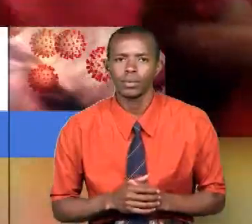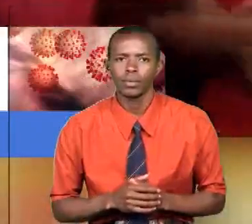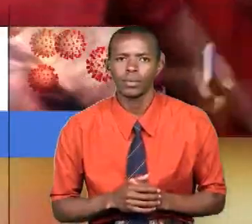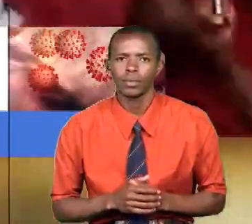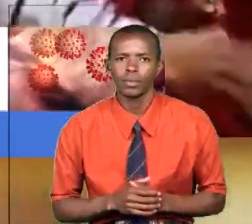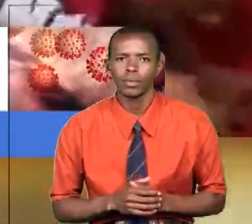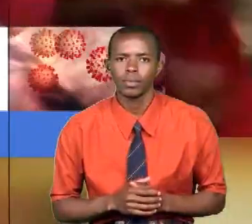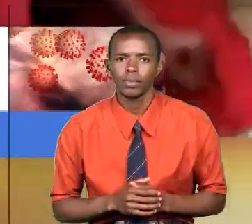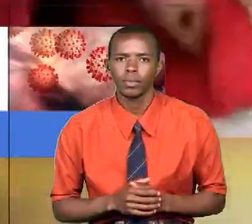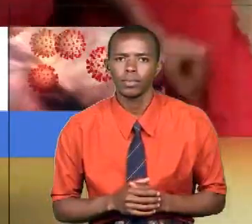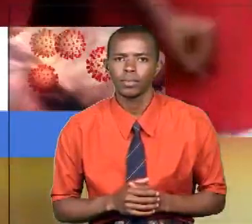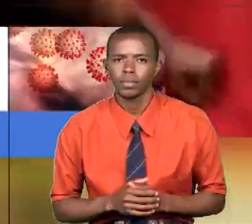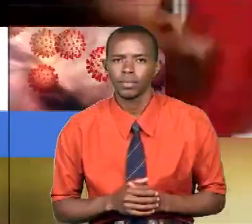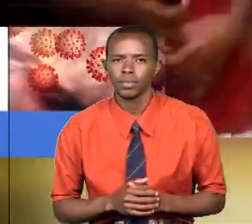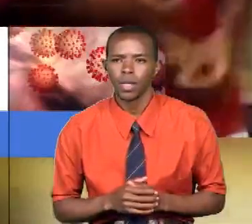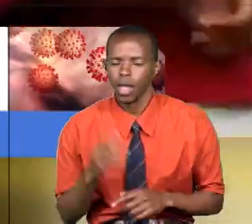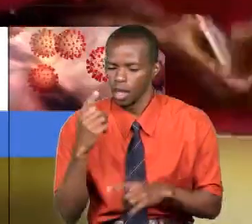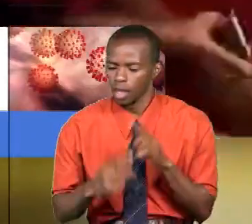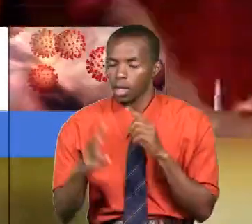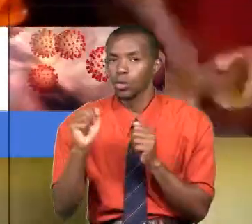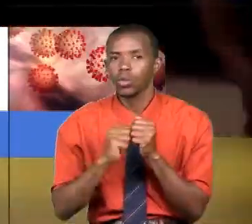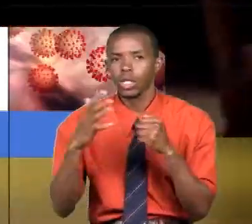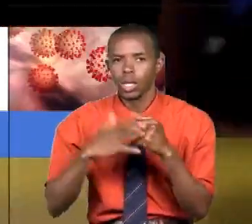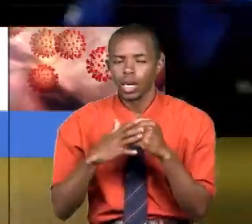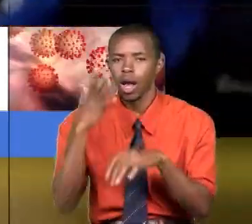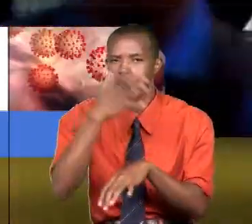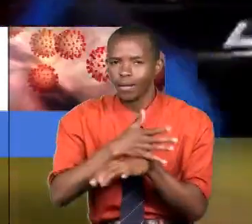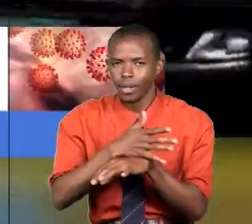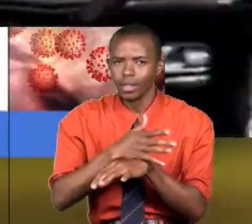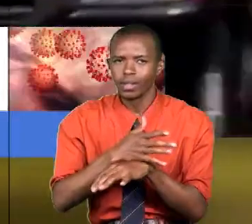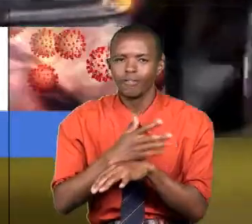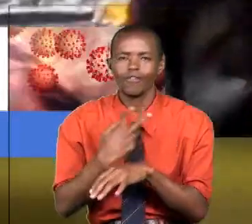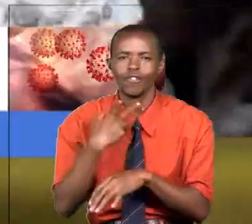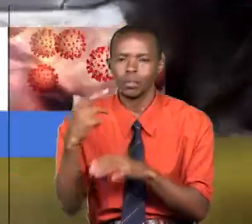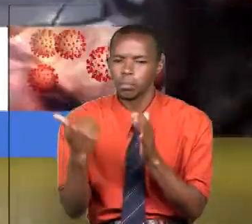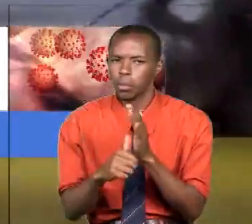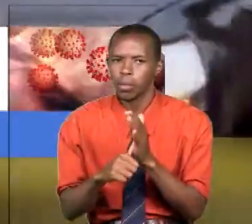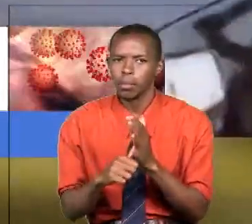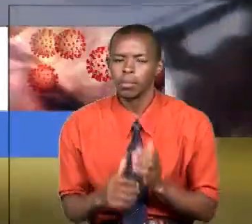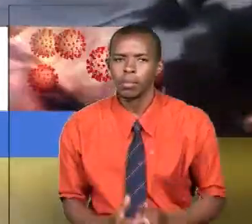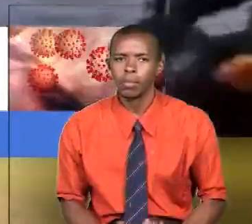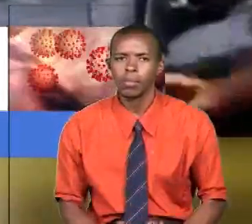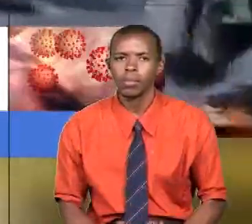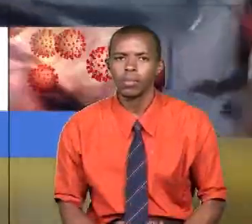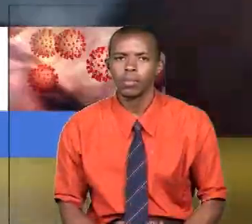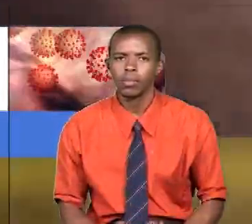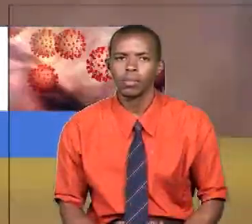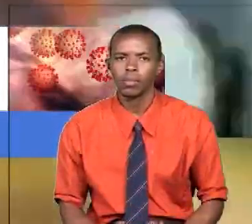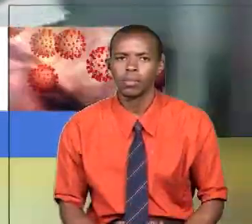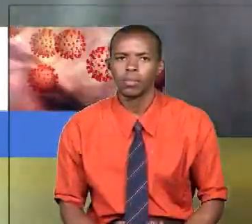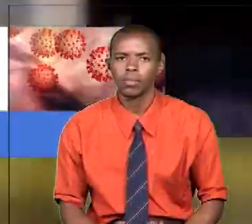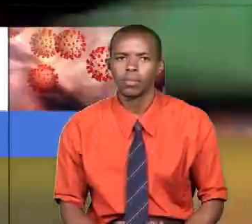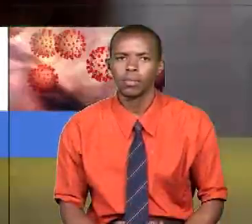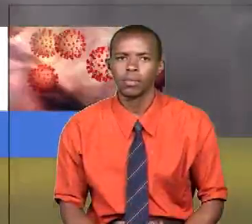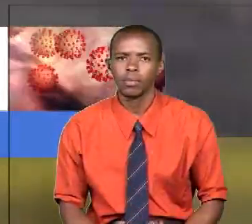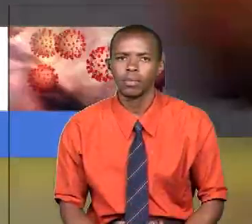Guinea in December 2009 after narrowly surviving an assassination attempt carried out by one of his own